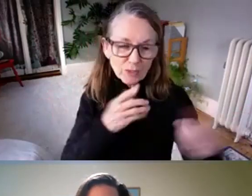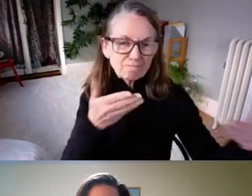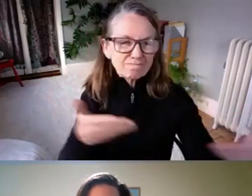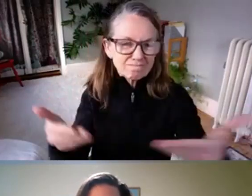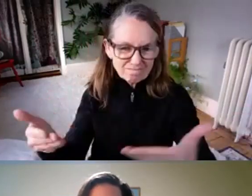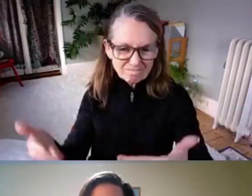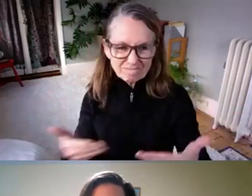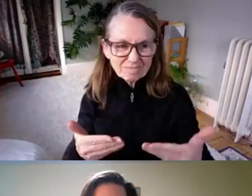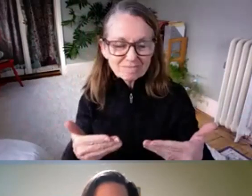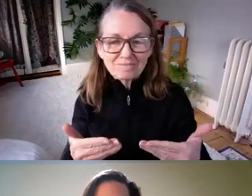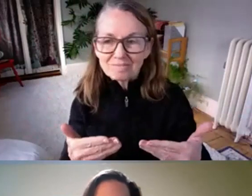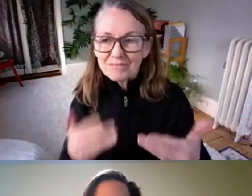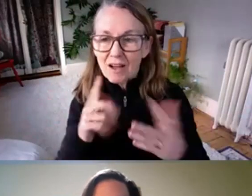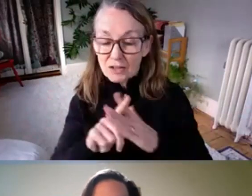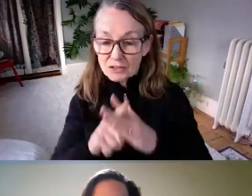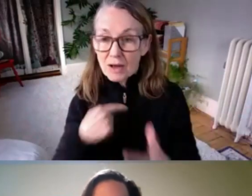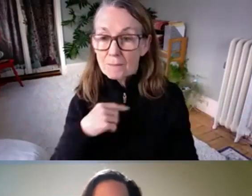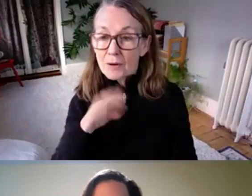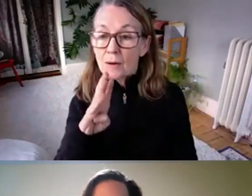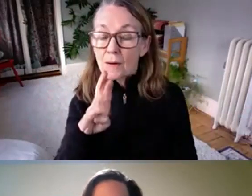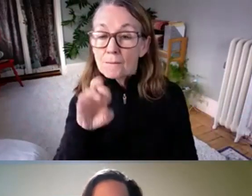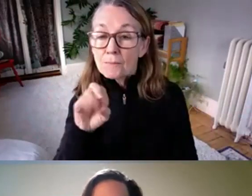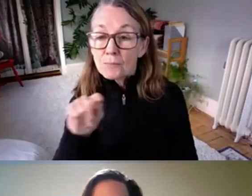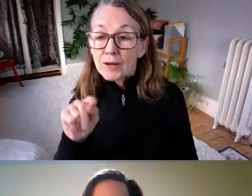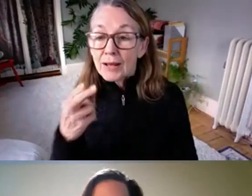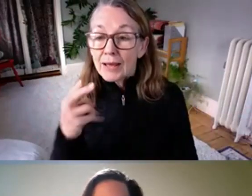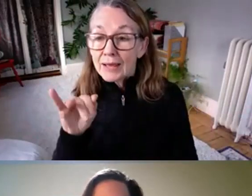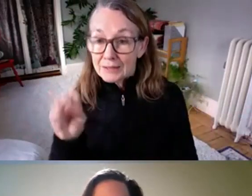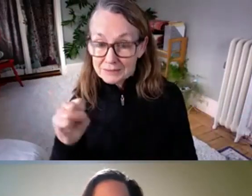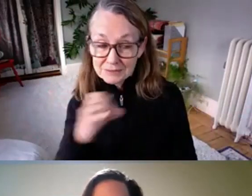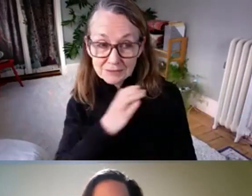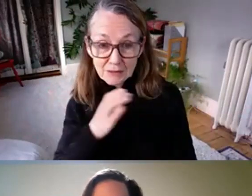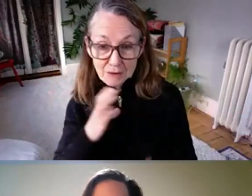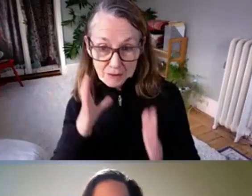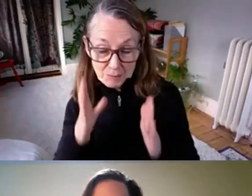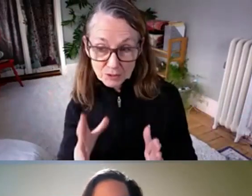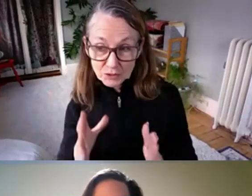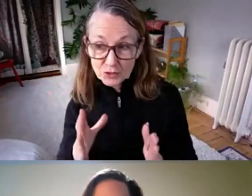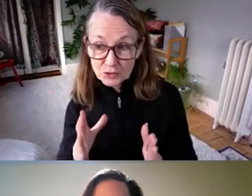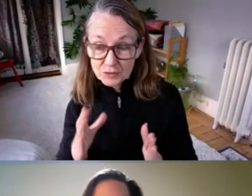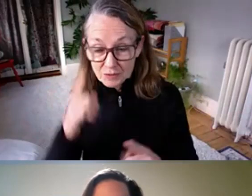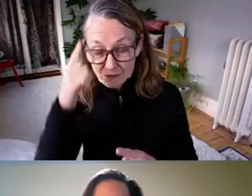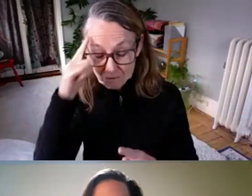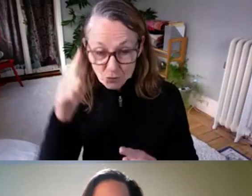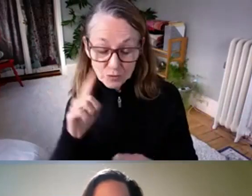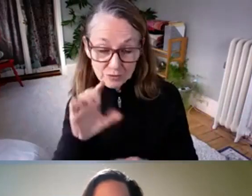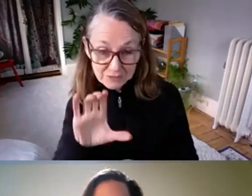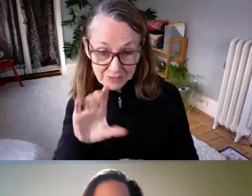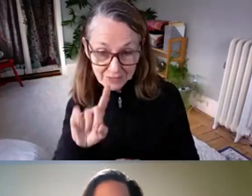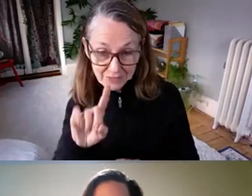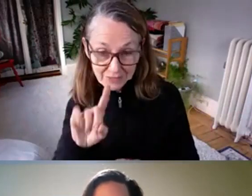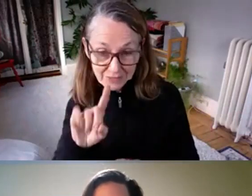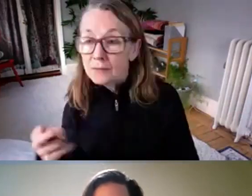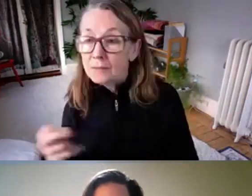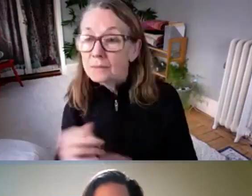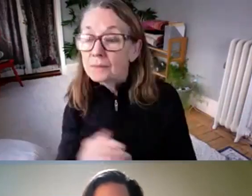off. I'm Brett Hayes. I'm a commissioner on the board for the Deaf and Hard of Hearing. I'm also